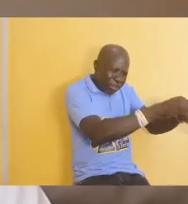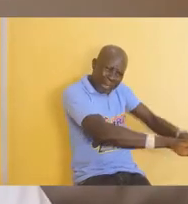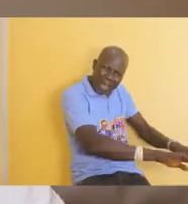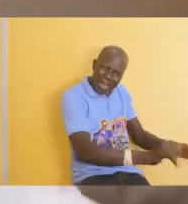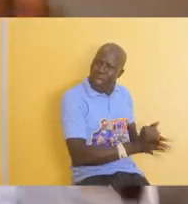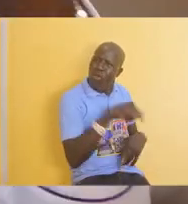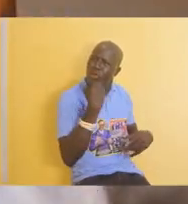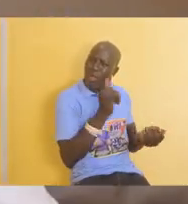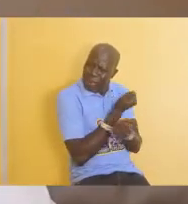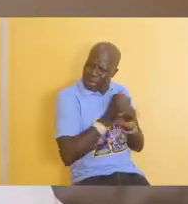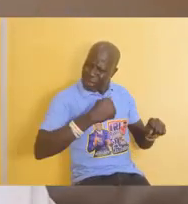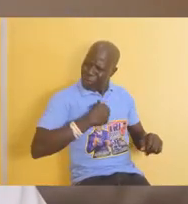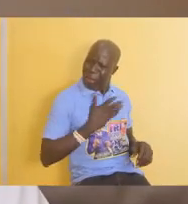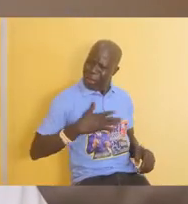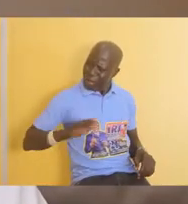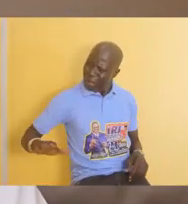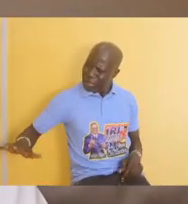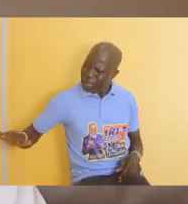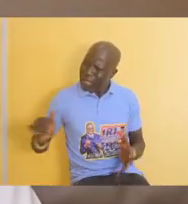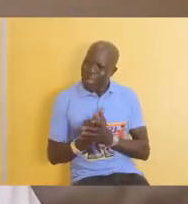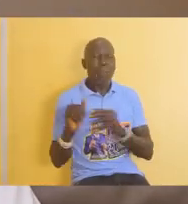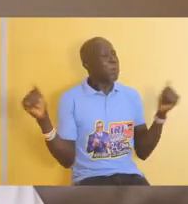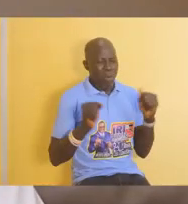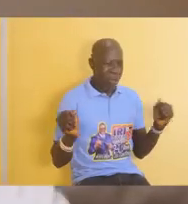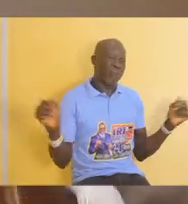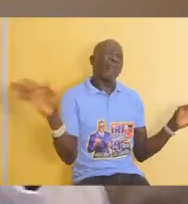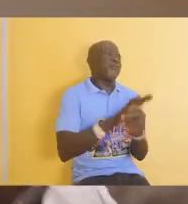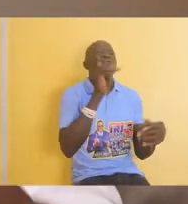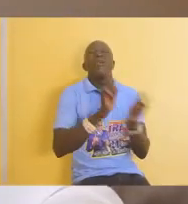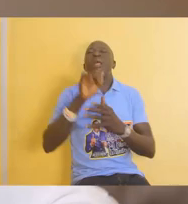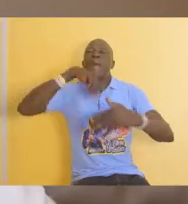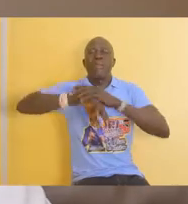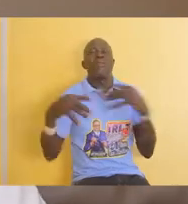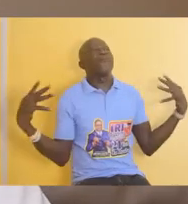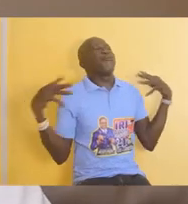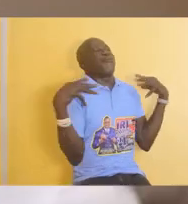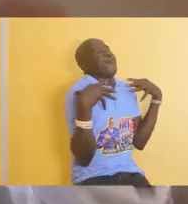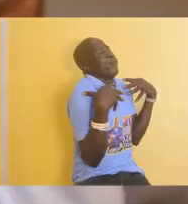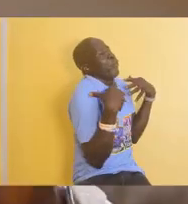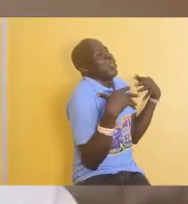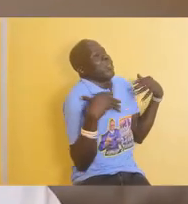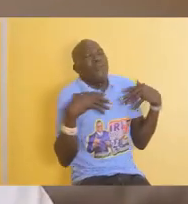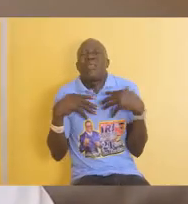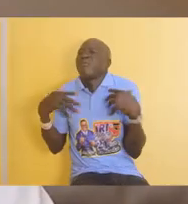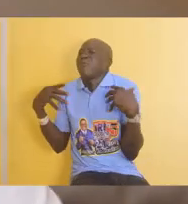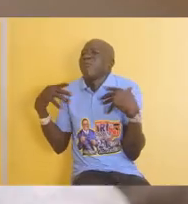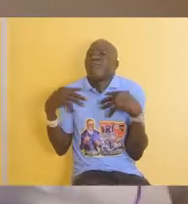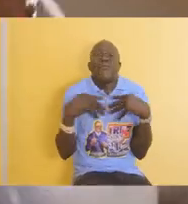dying. Point of who rescued my children. It's a very tough. They were in the fear. They